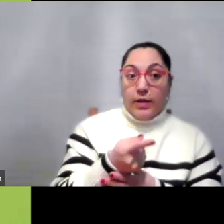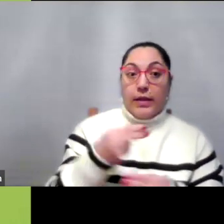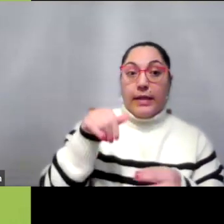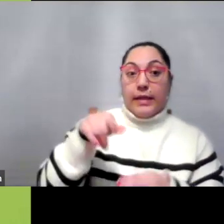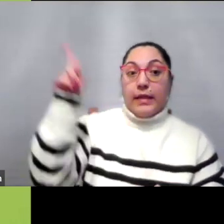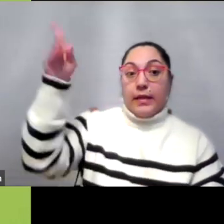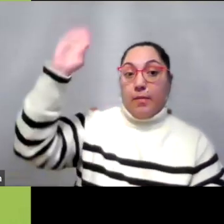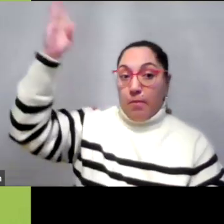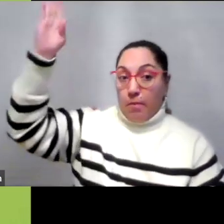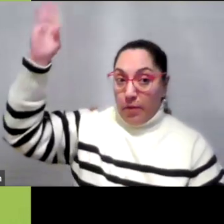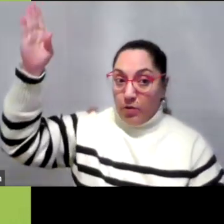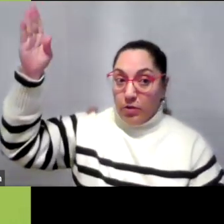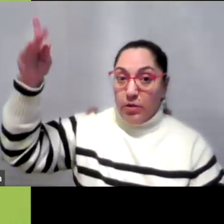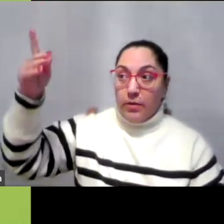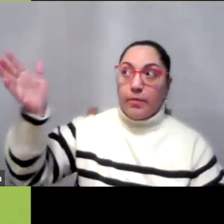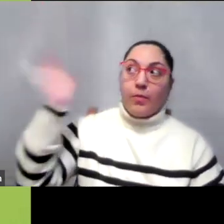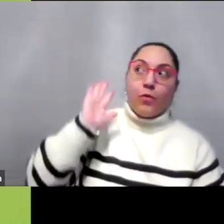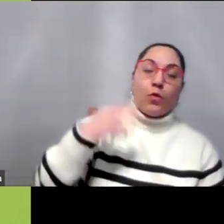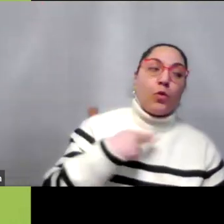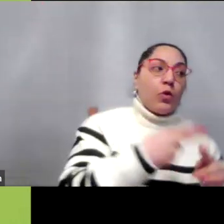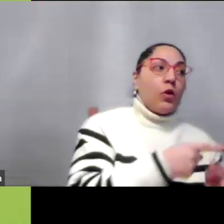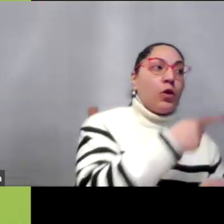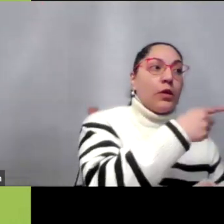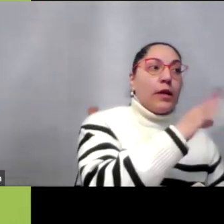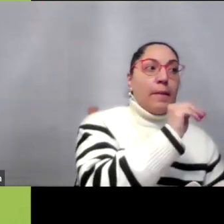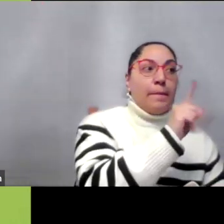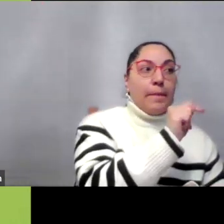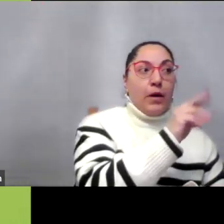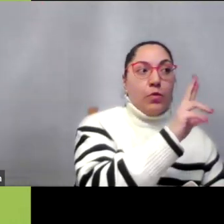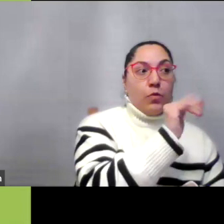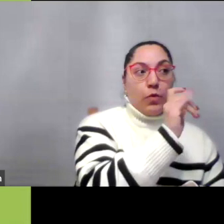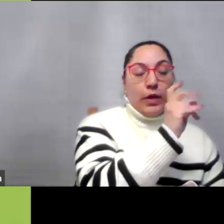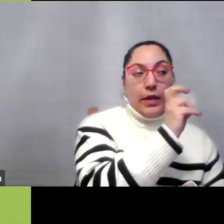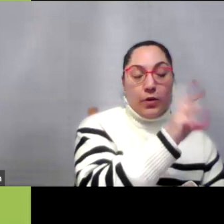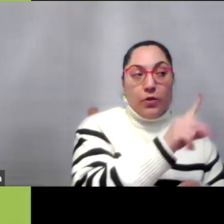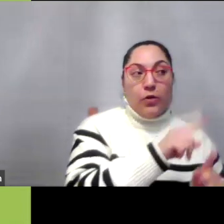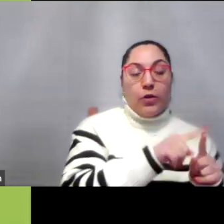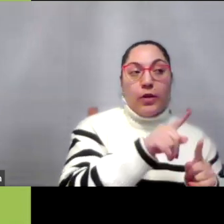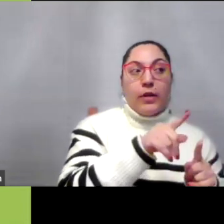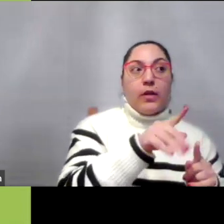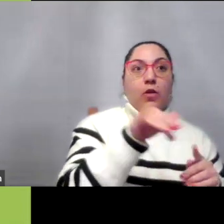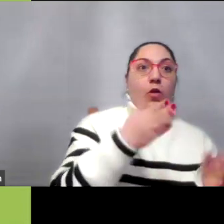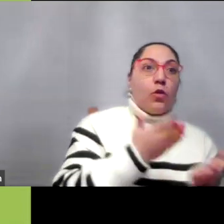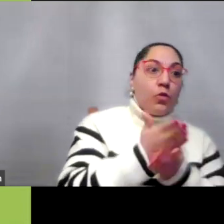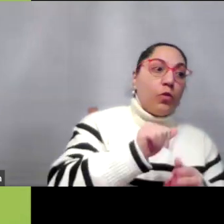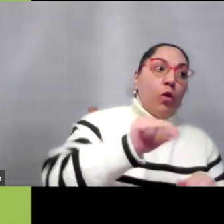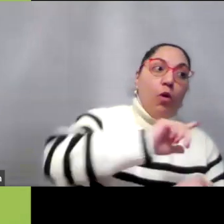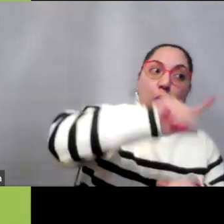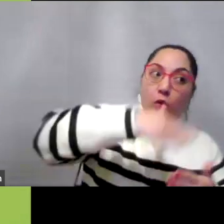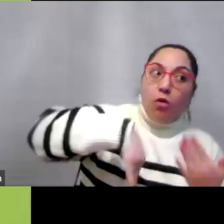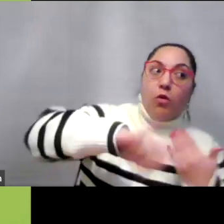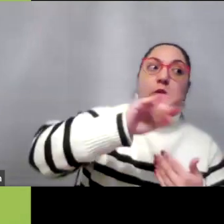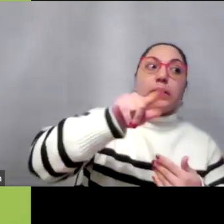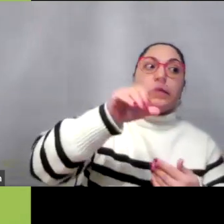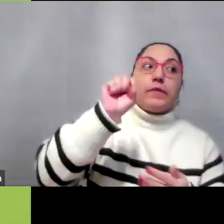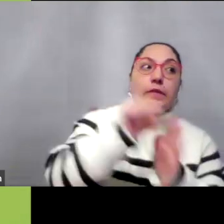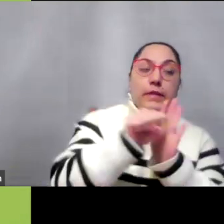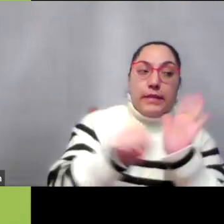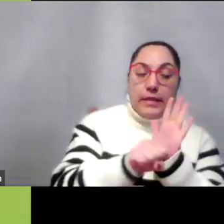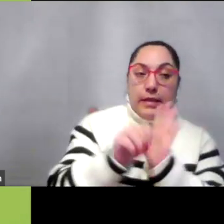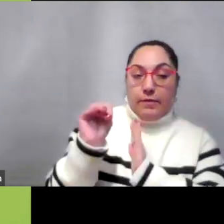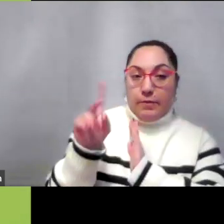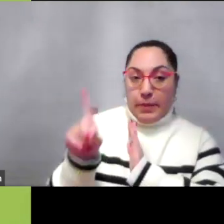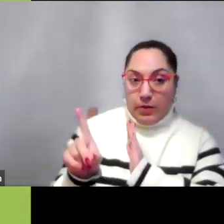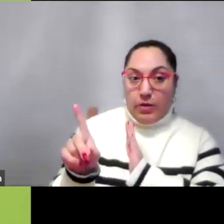in Baltimore. It used to be Mountain Manor, and we reopened it up, and it serves children statewide. It's a residential substance